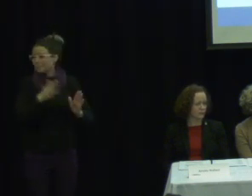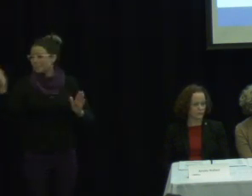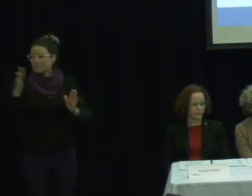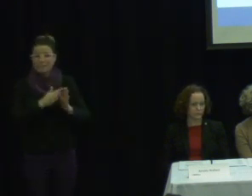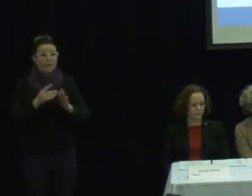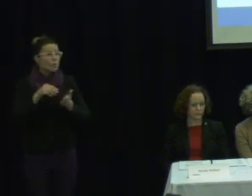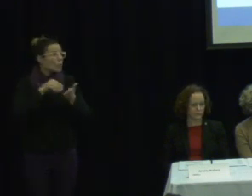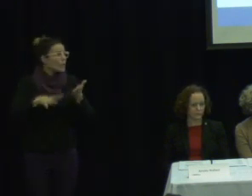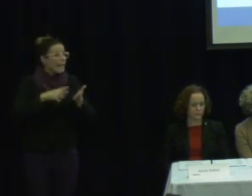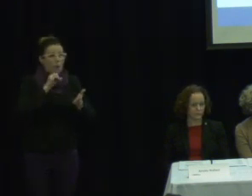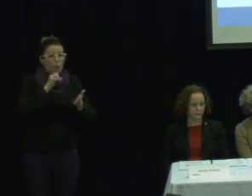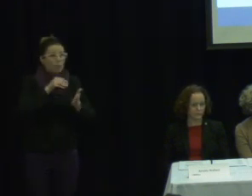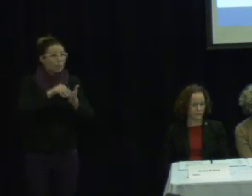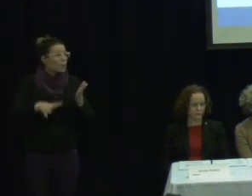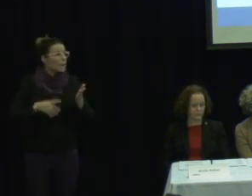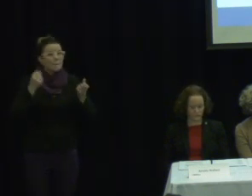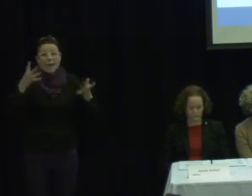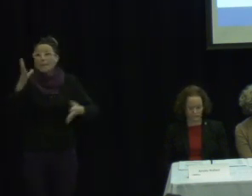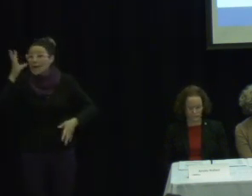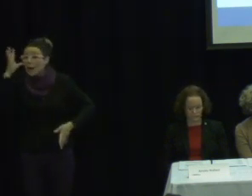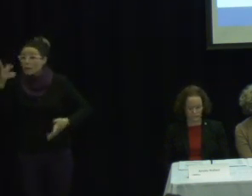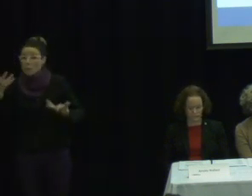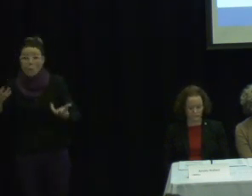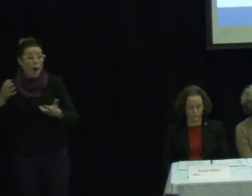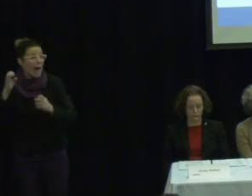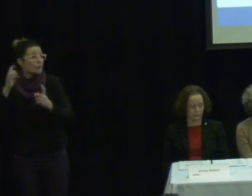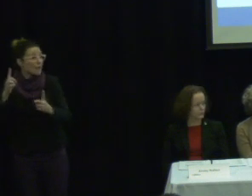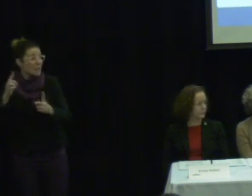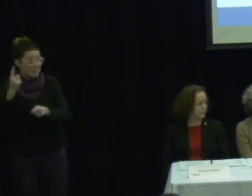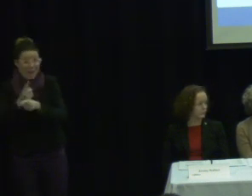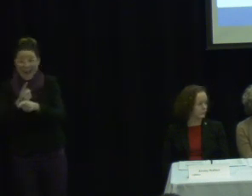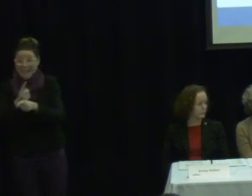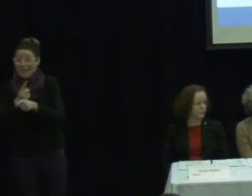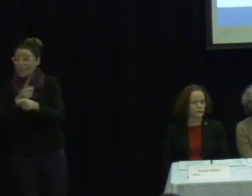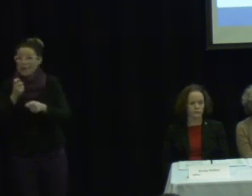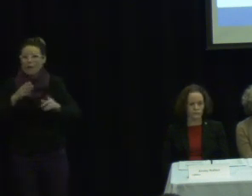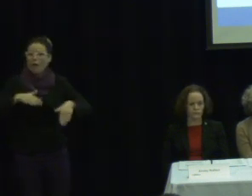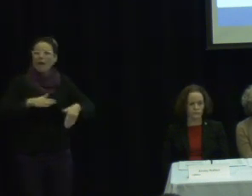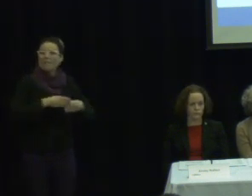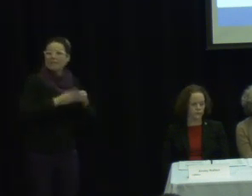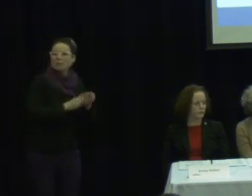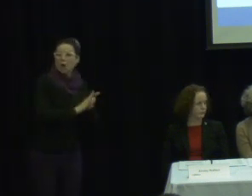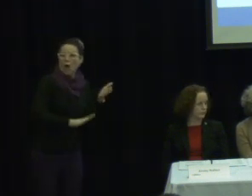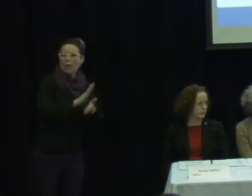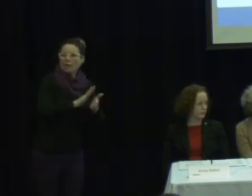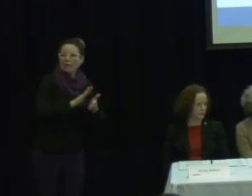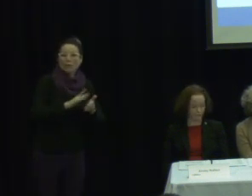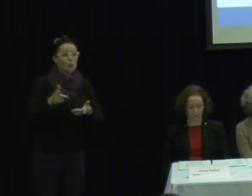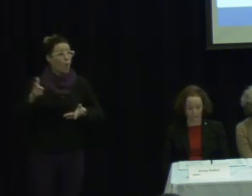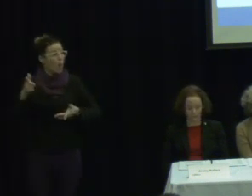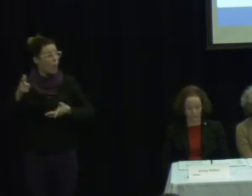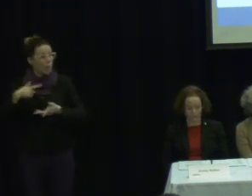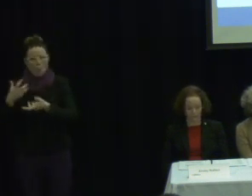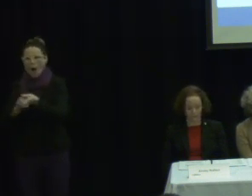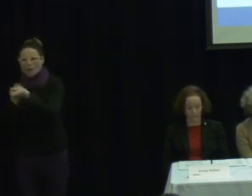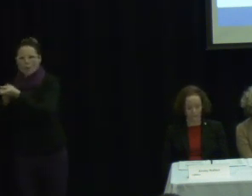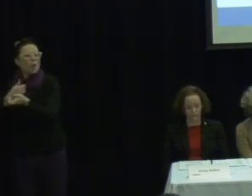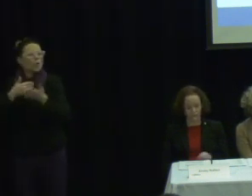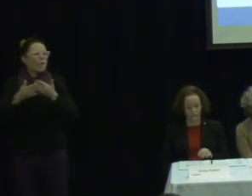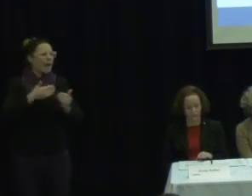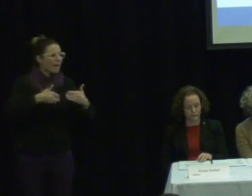to figure out how they can get their education because they started life and they didn't finish their education. And that will be a major component of us. And then